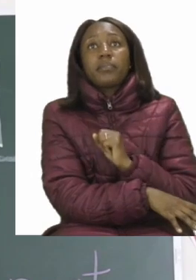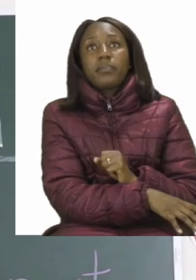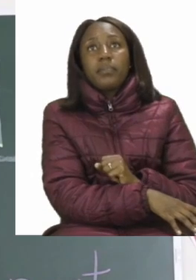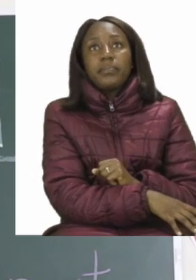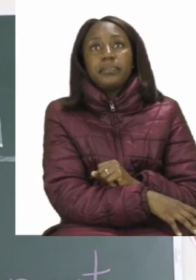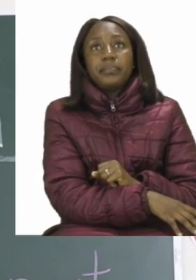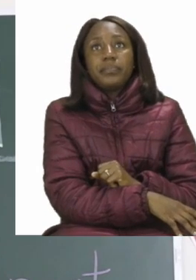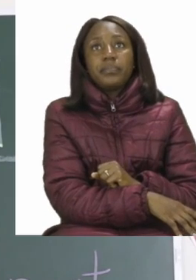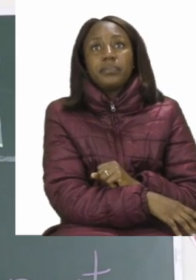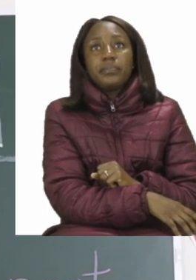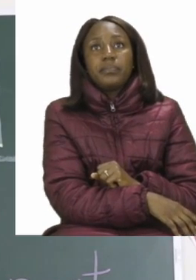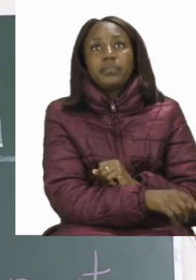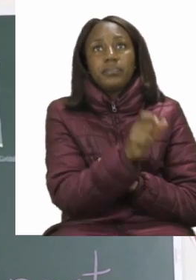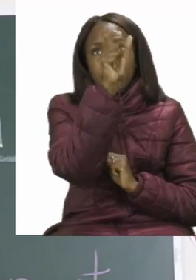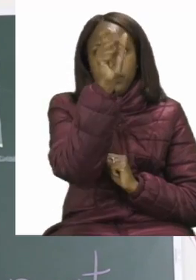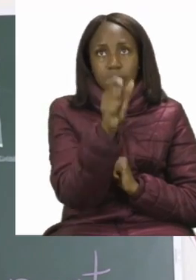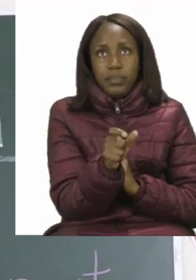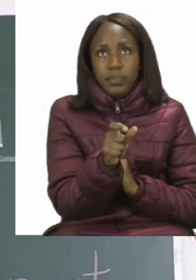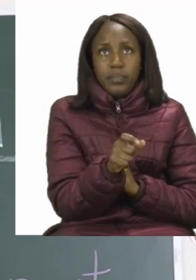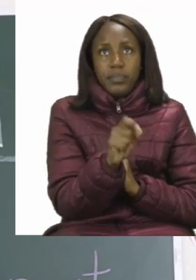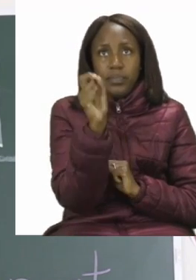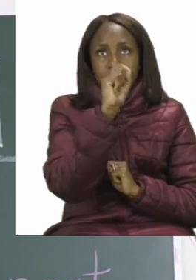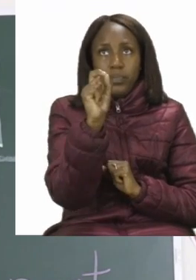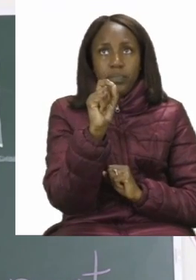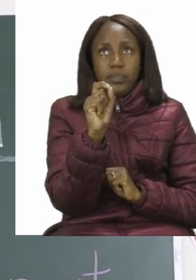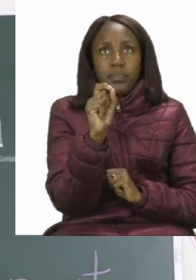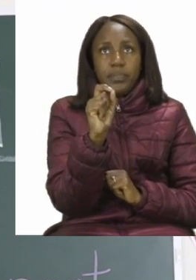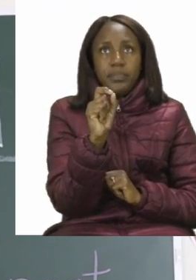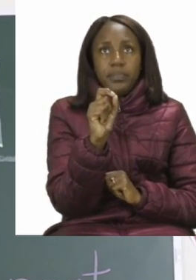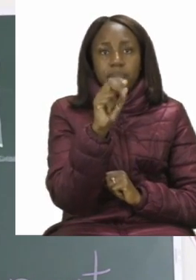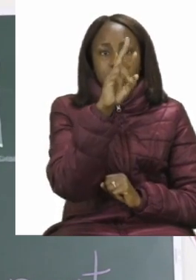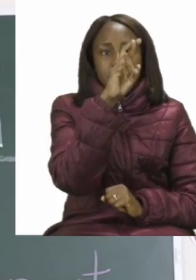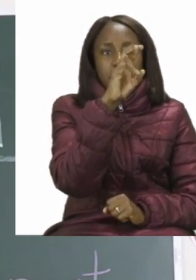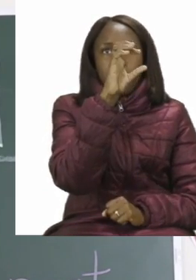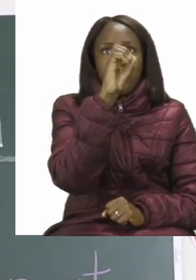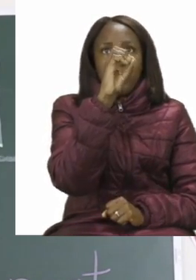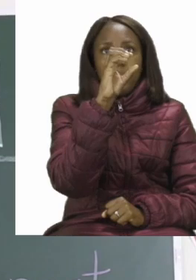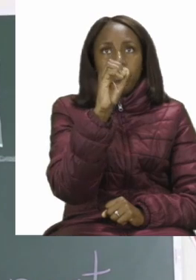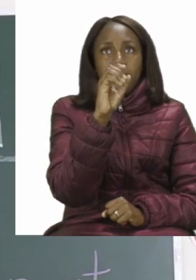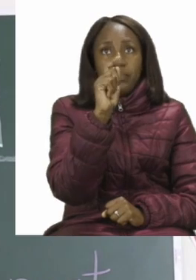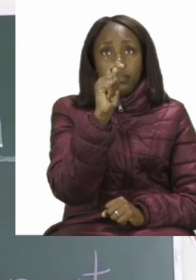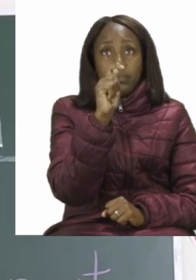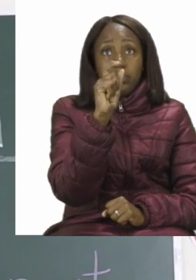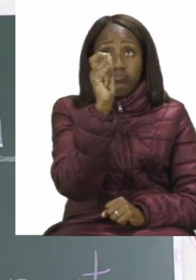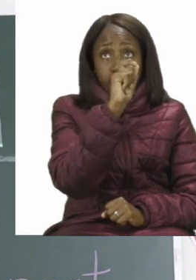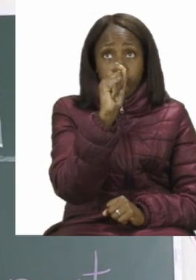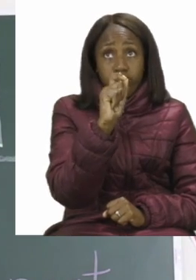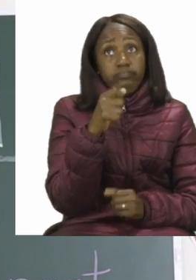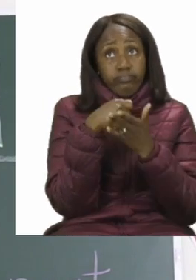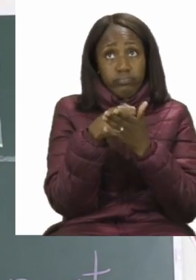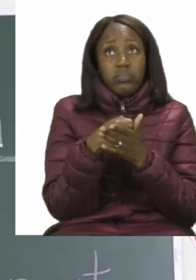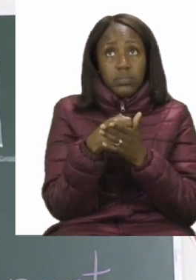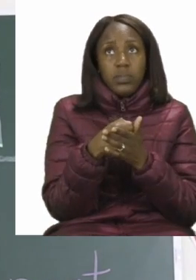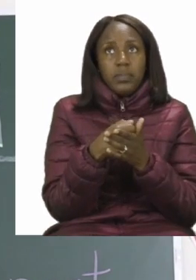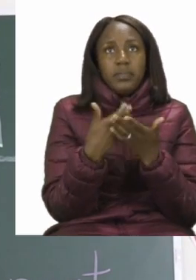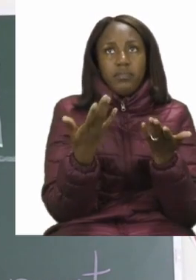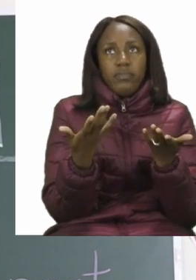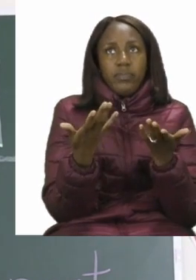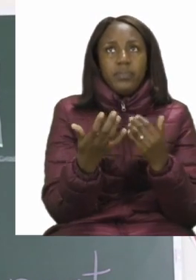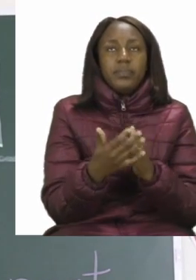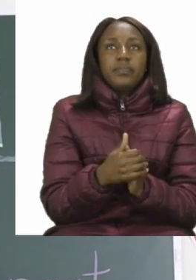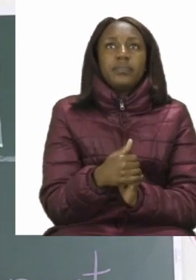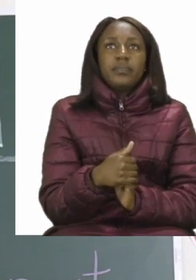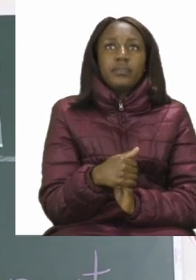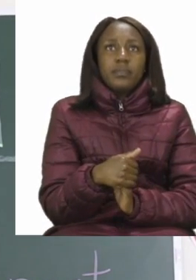number 1 looks like this, let's see, will the word root fit in this space? Let's write